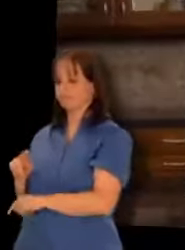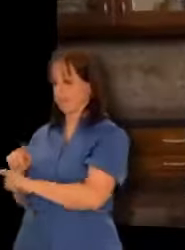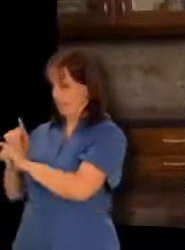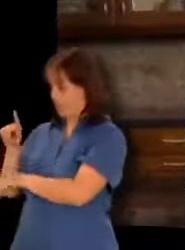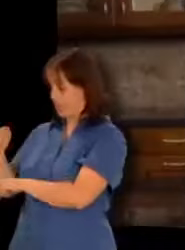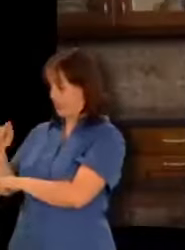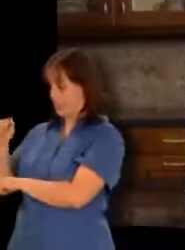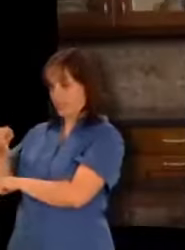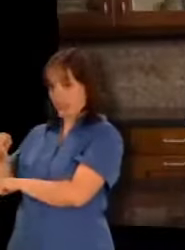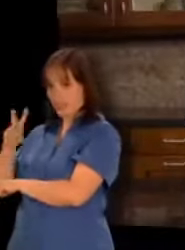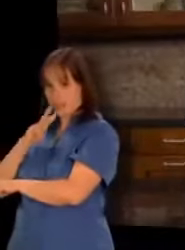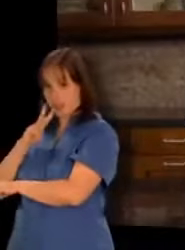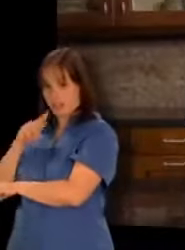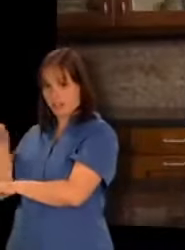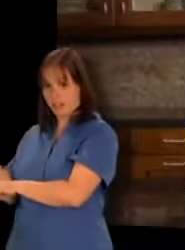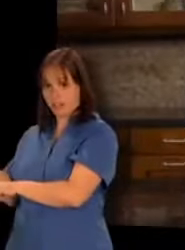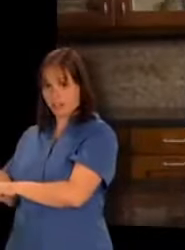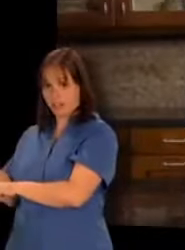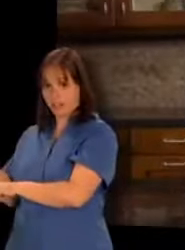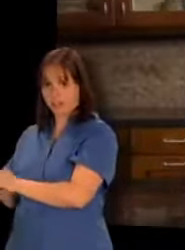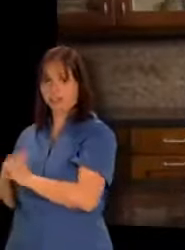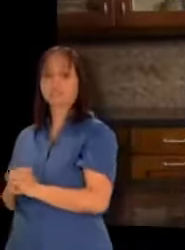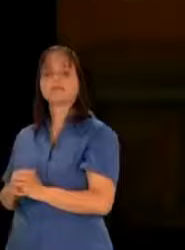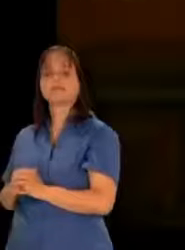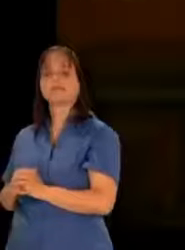How about the tap water?